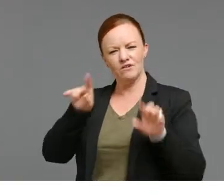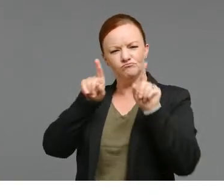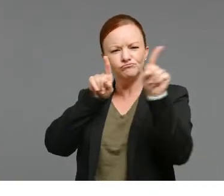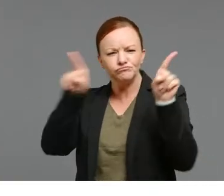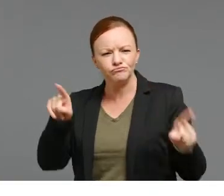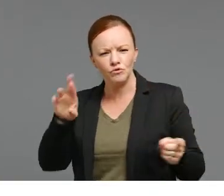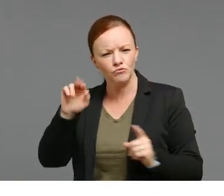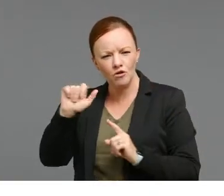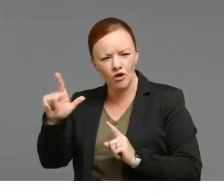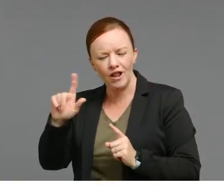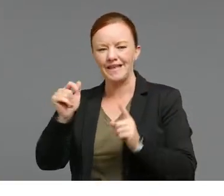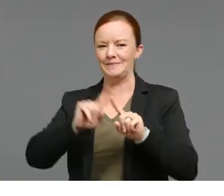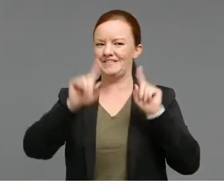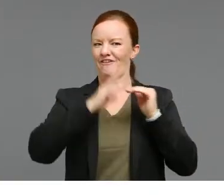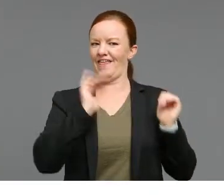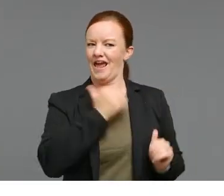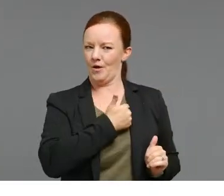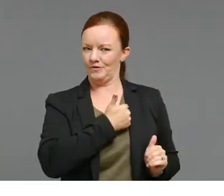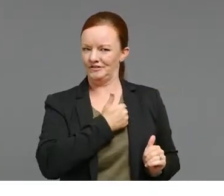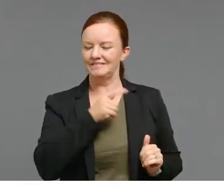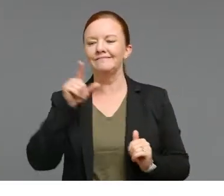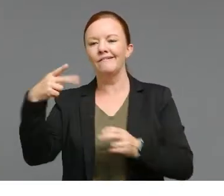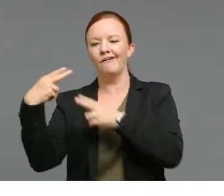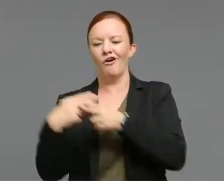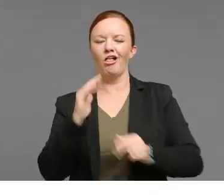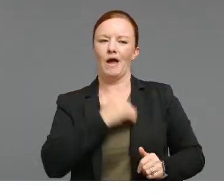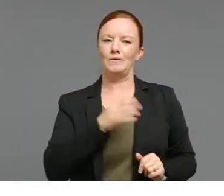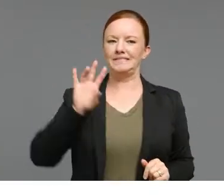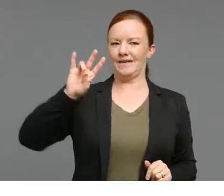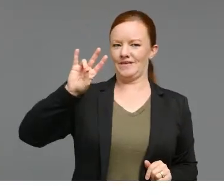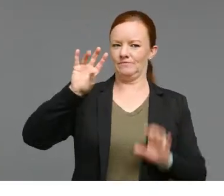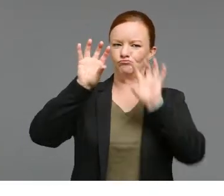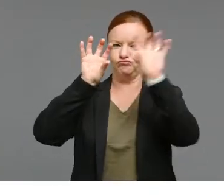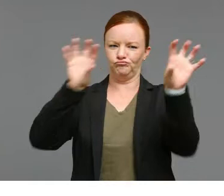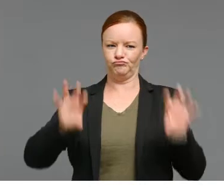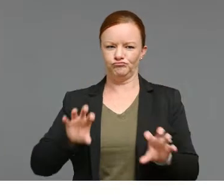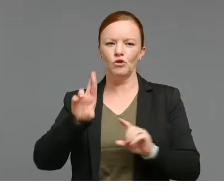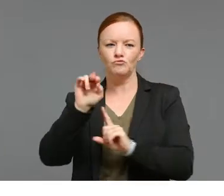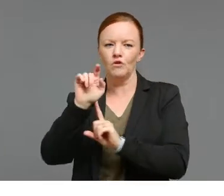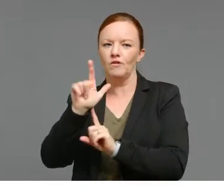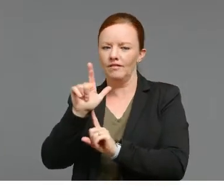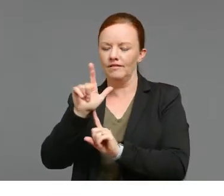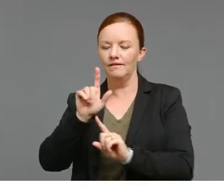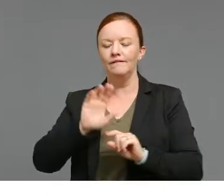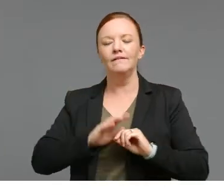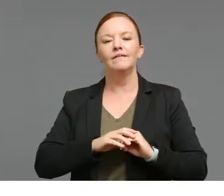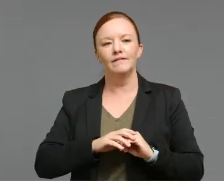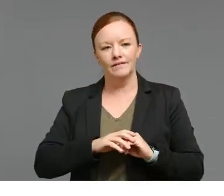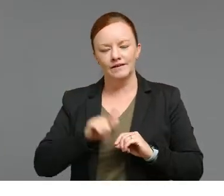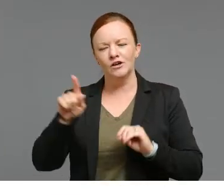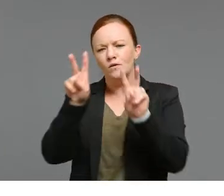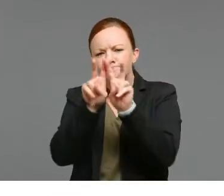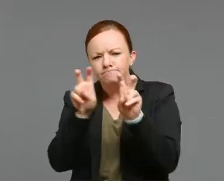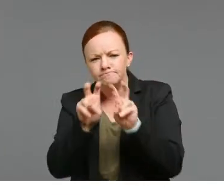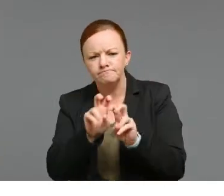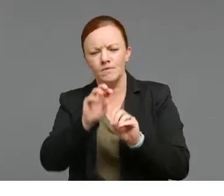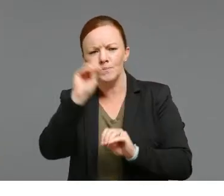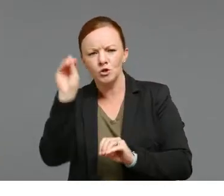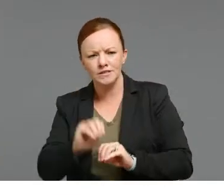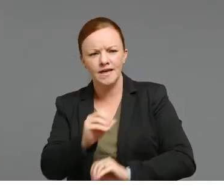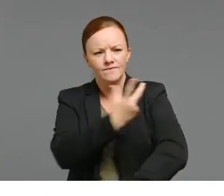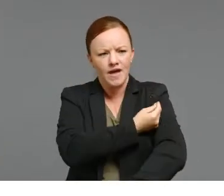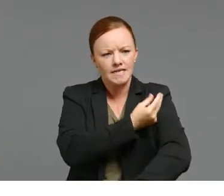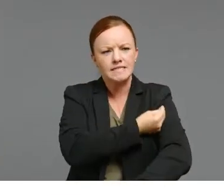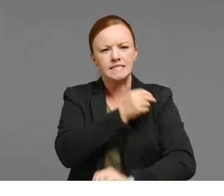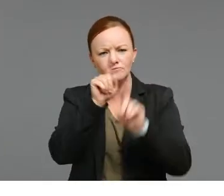rural counties and found that they had much higher rates than looking at other rural jurisdictions around